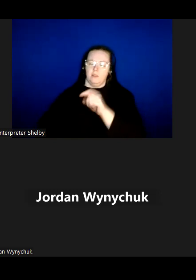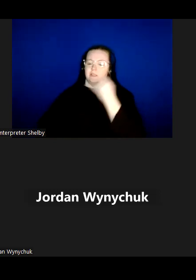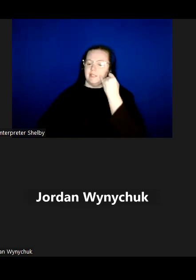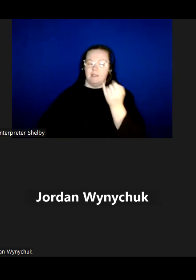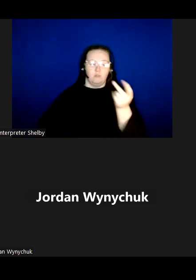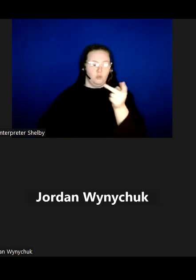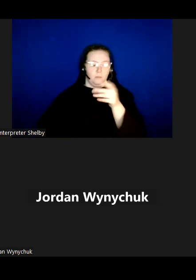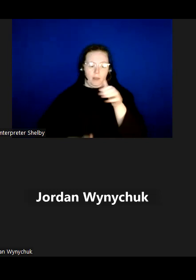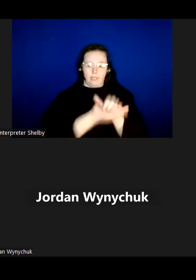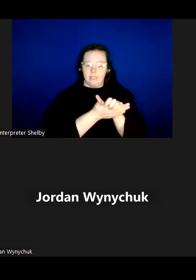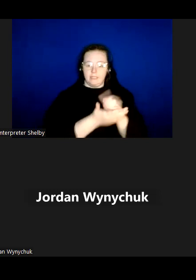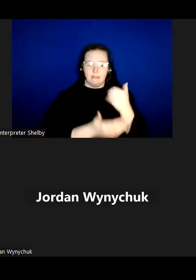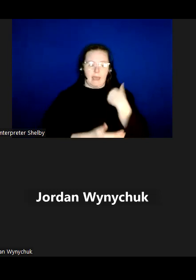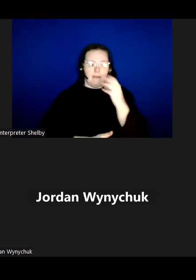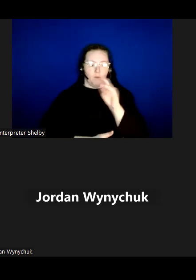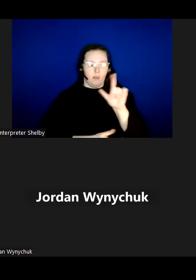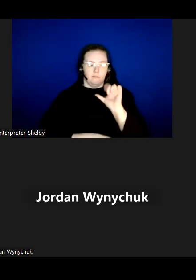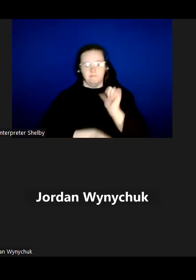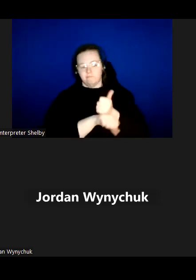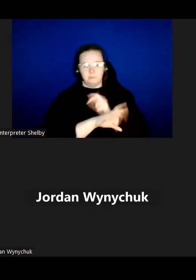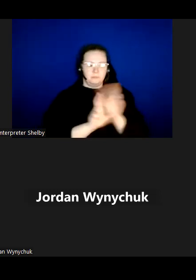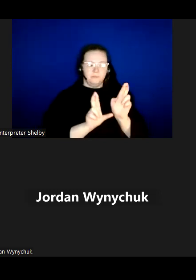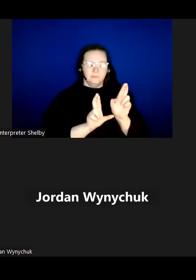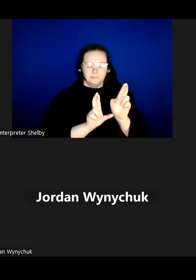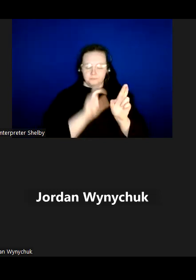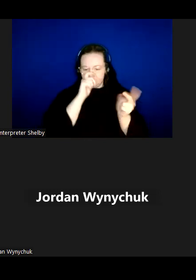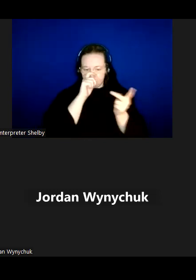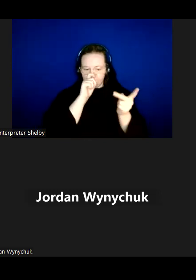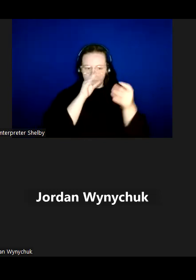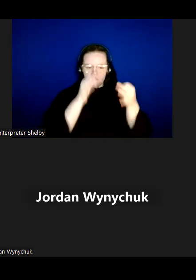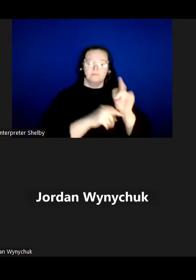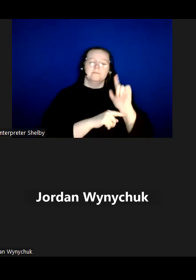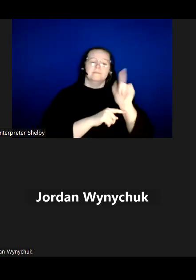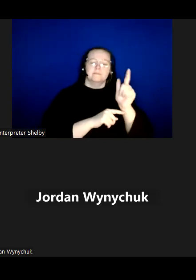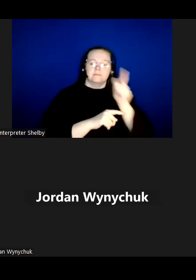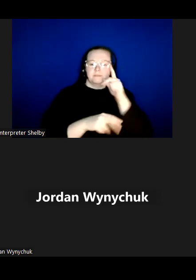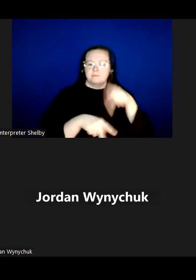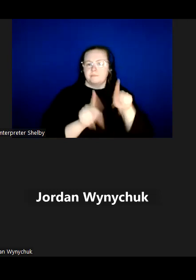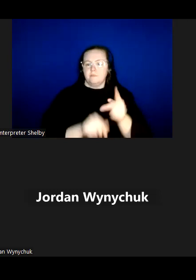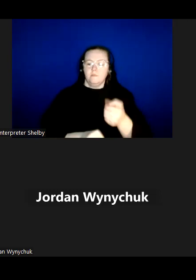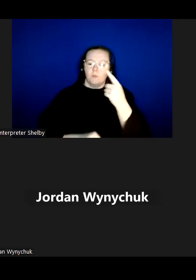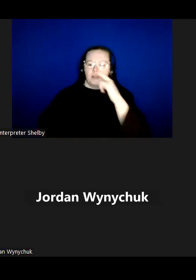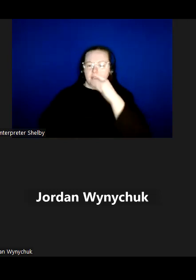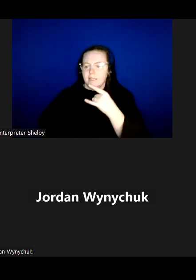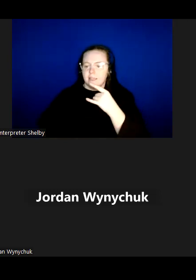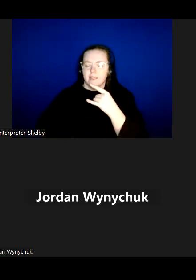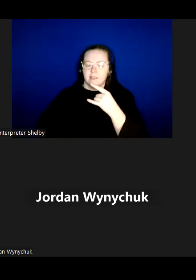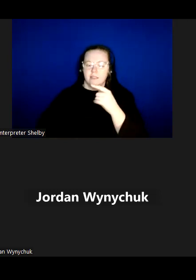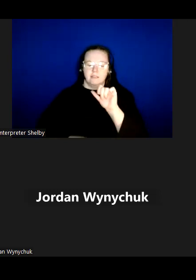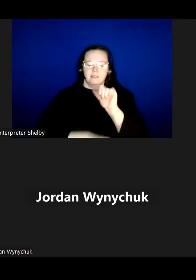couple does have a will and they decide after the fact to allow, say, one of the children to put